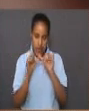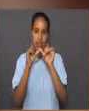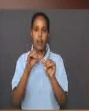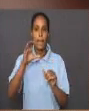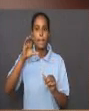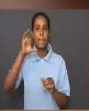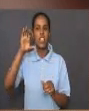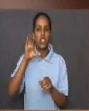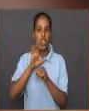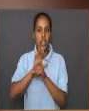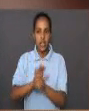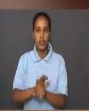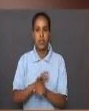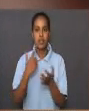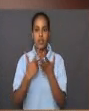constant pressure.